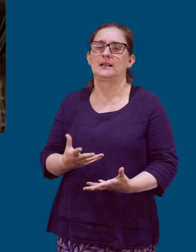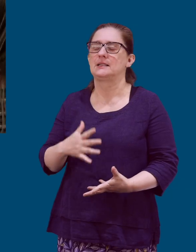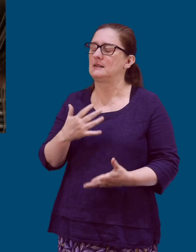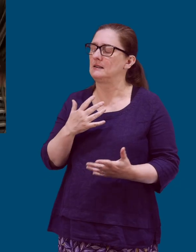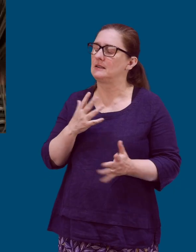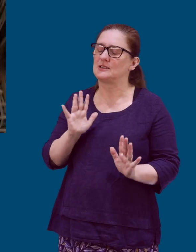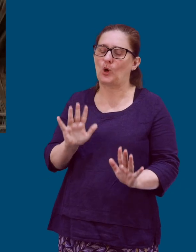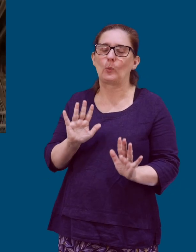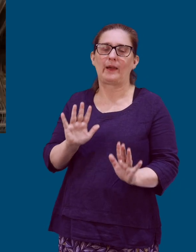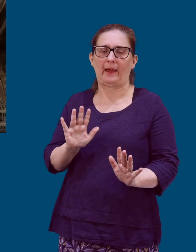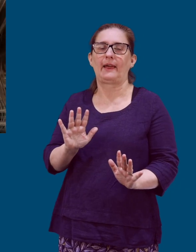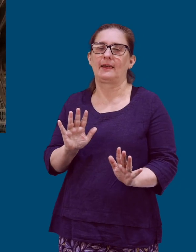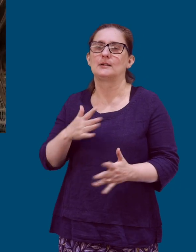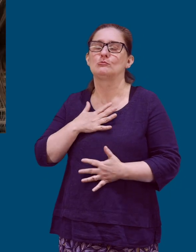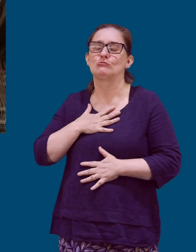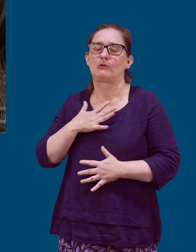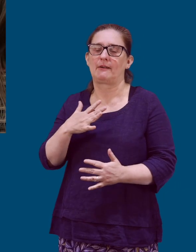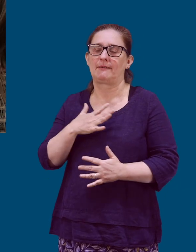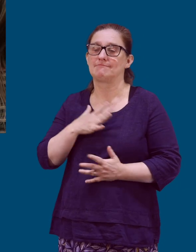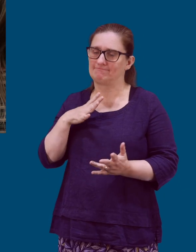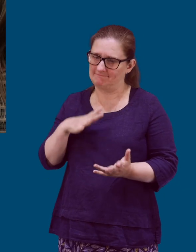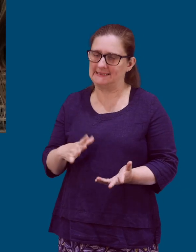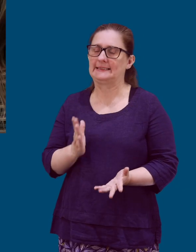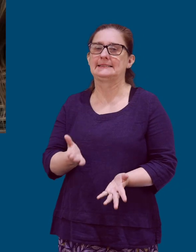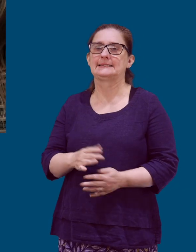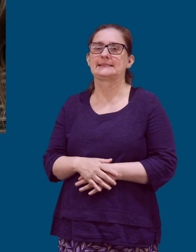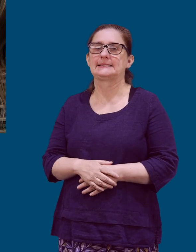Breathe. This is necessary.